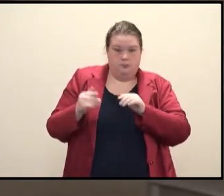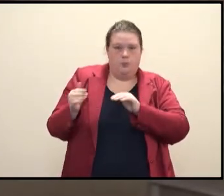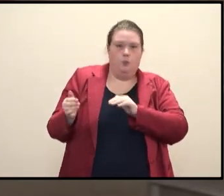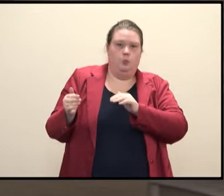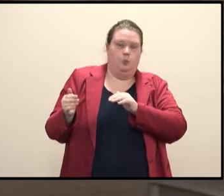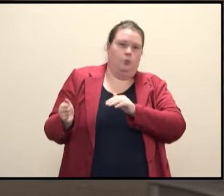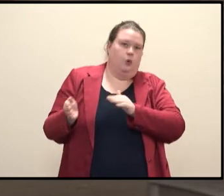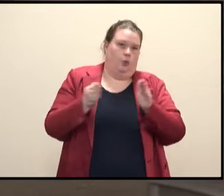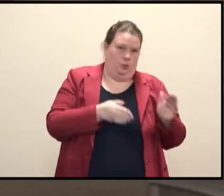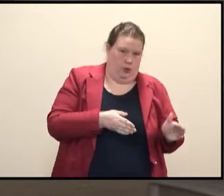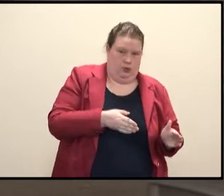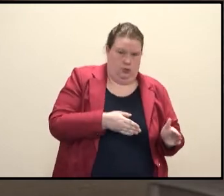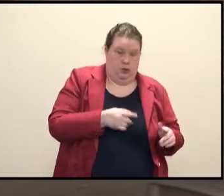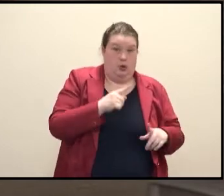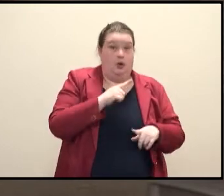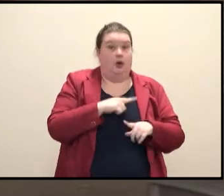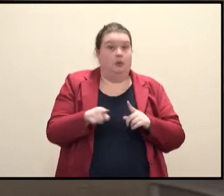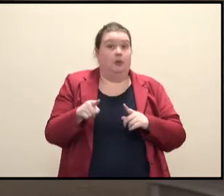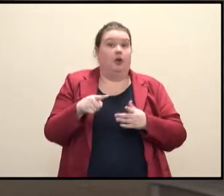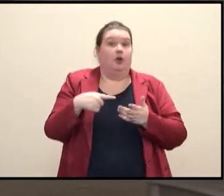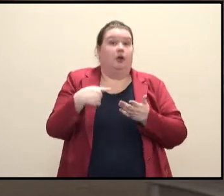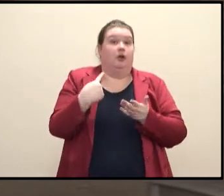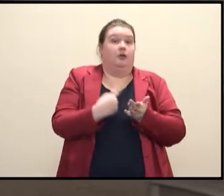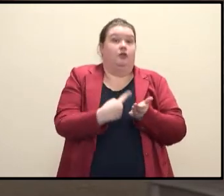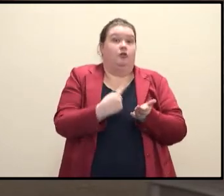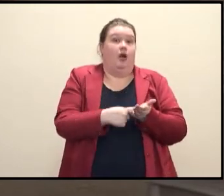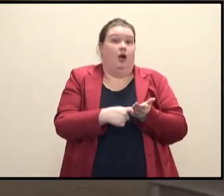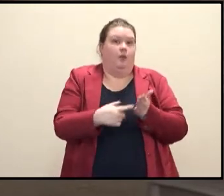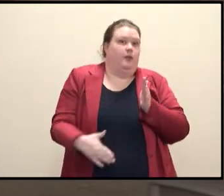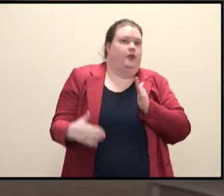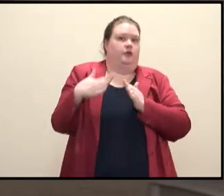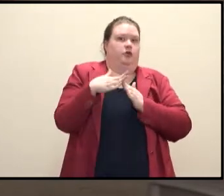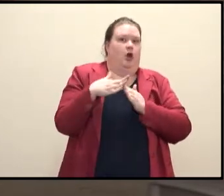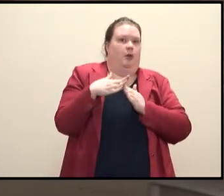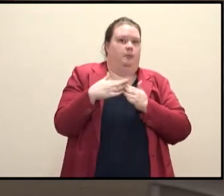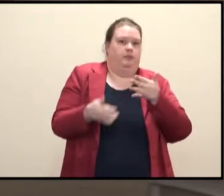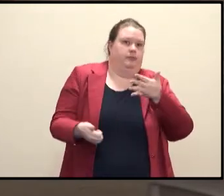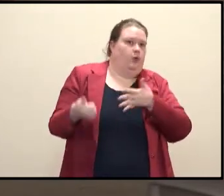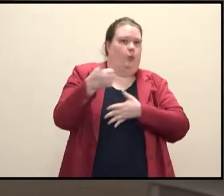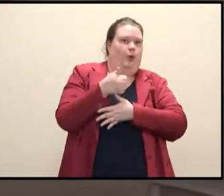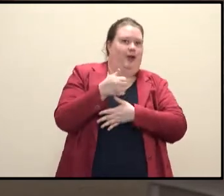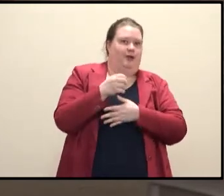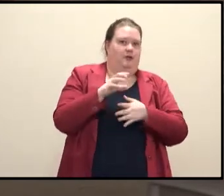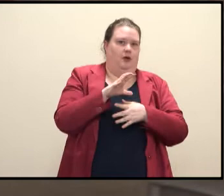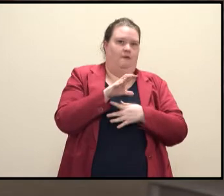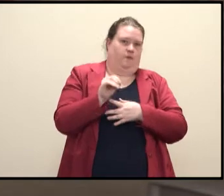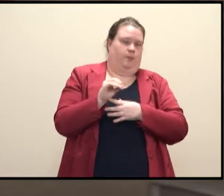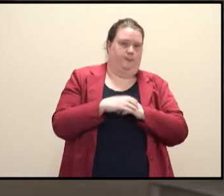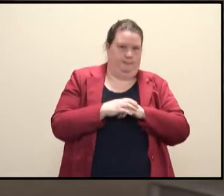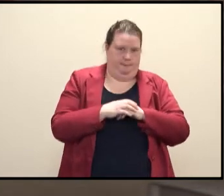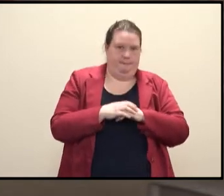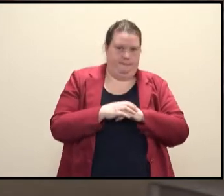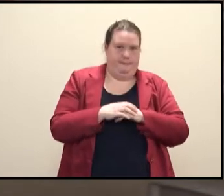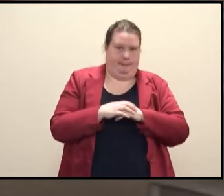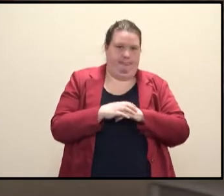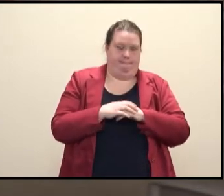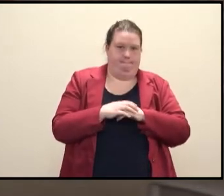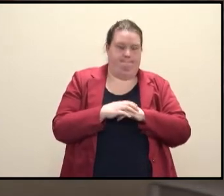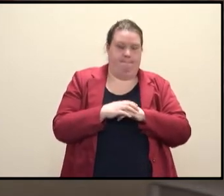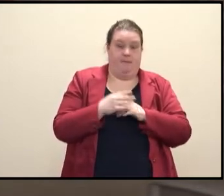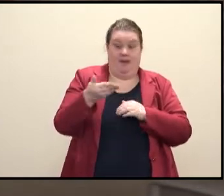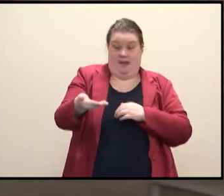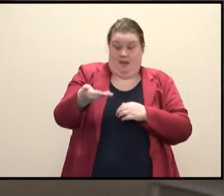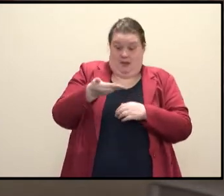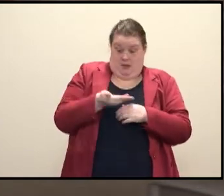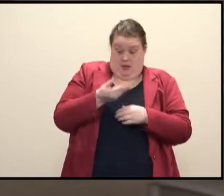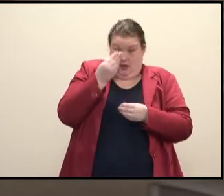to only talk with the number 1 ranked firm. The code requires we evaluate only submitted information.